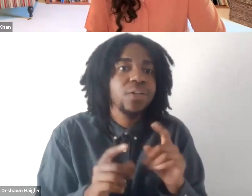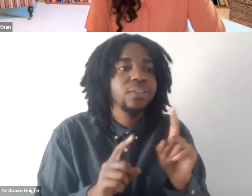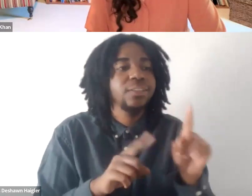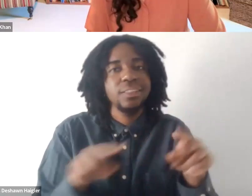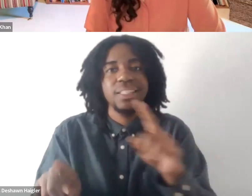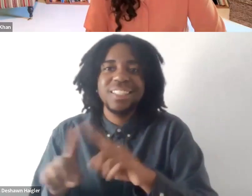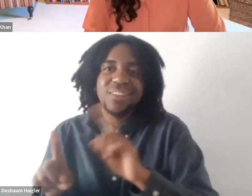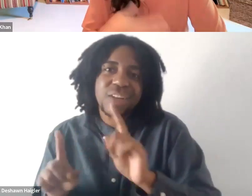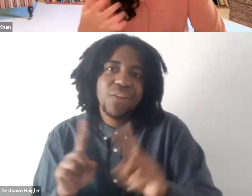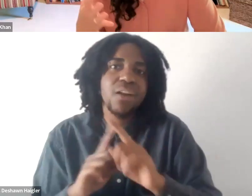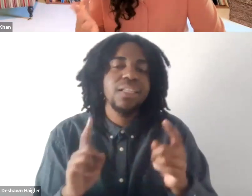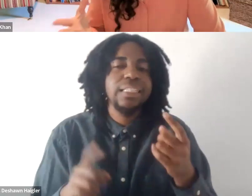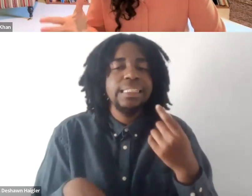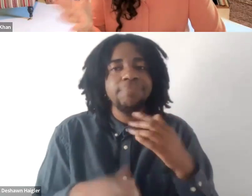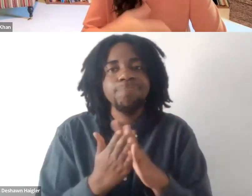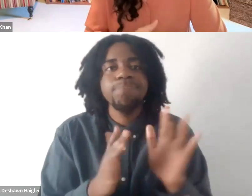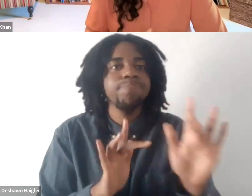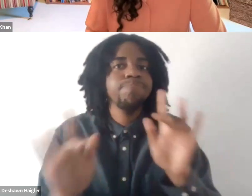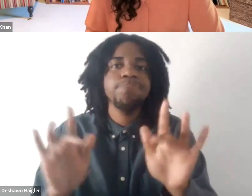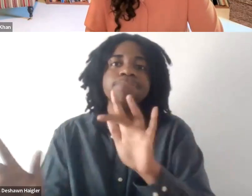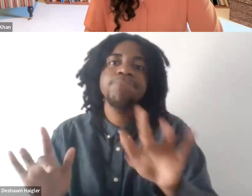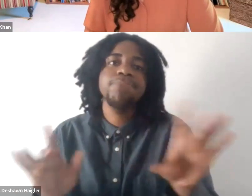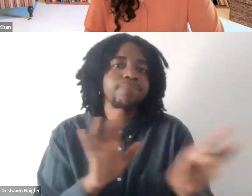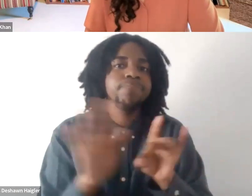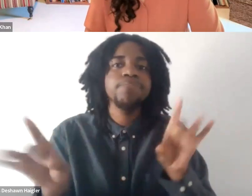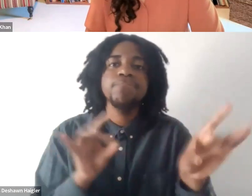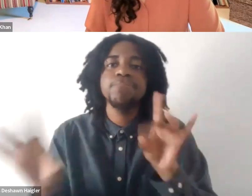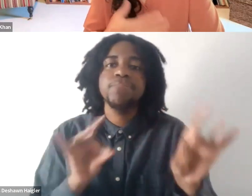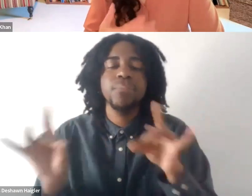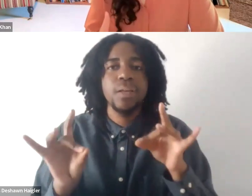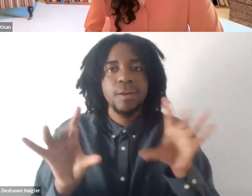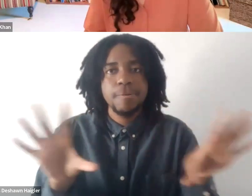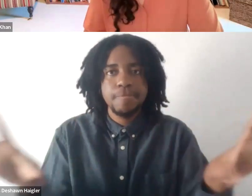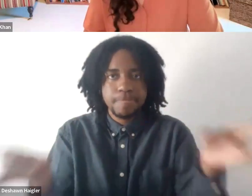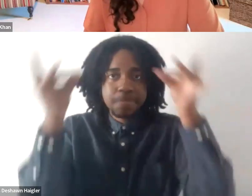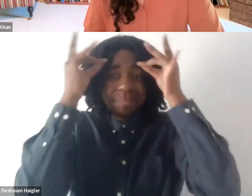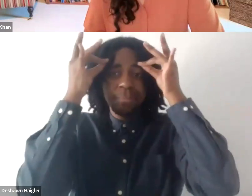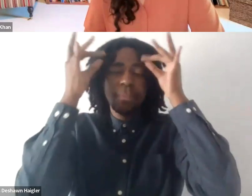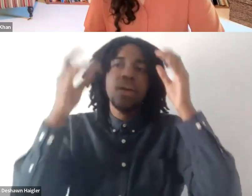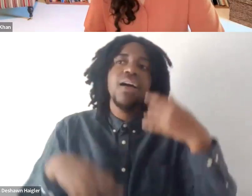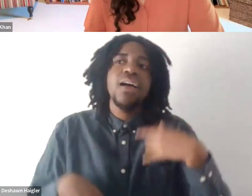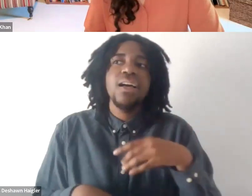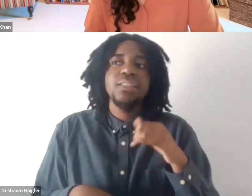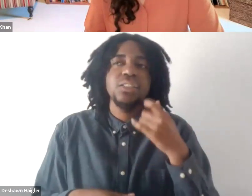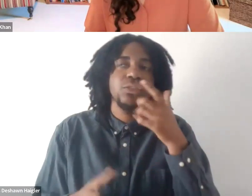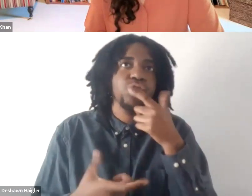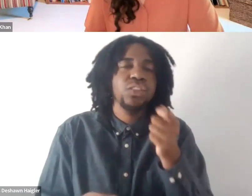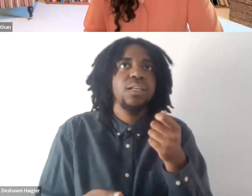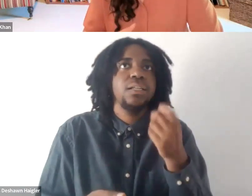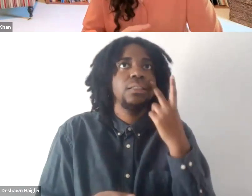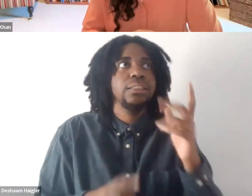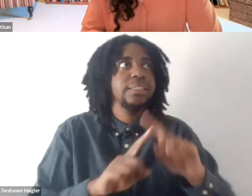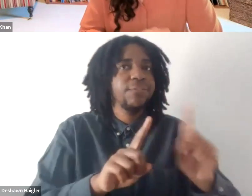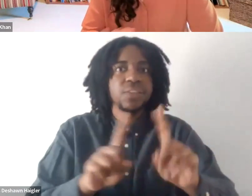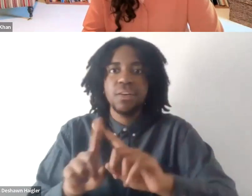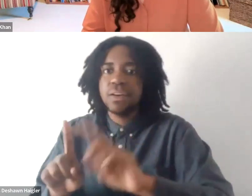Wrinkle in Time. And it's interesting to look back now and realize how different all of the books were that I read. I wasn't